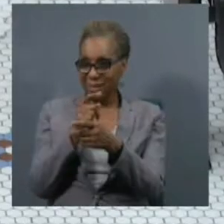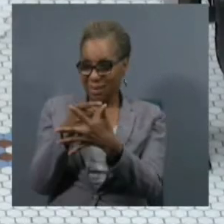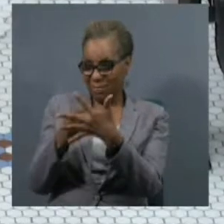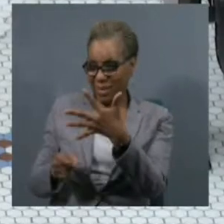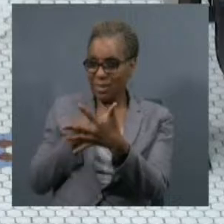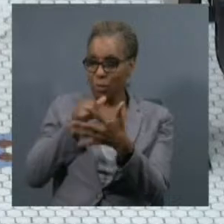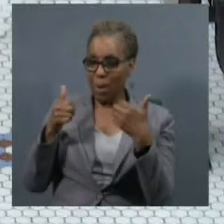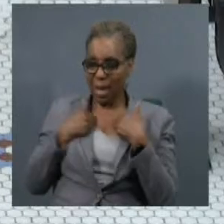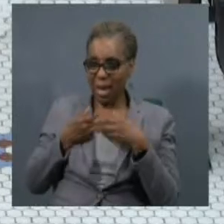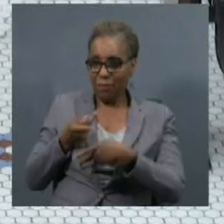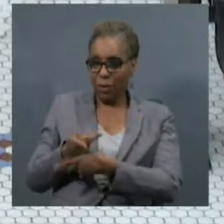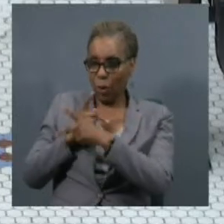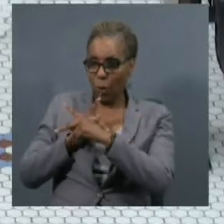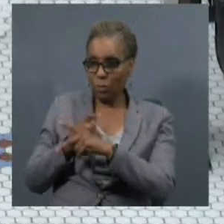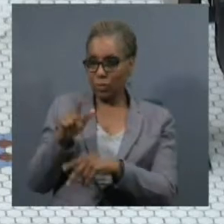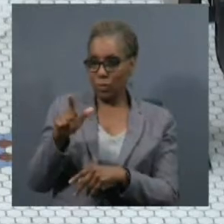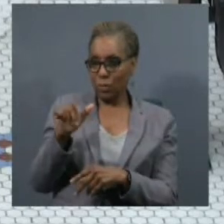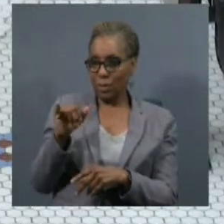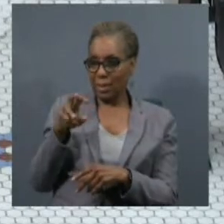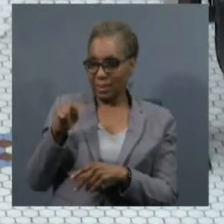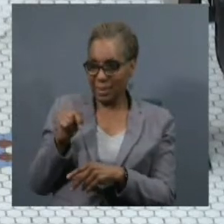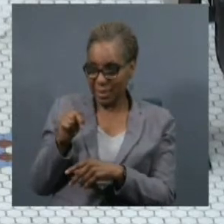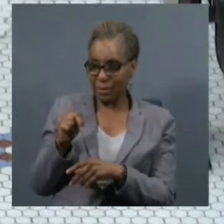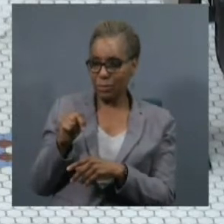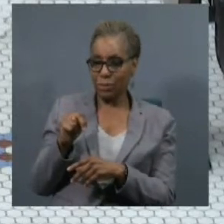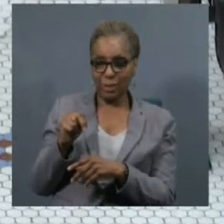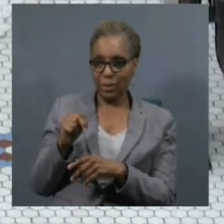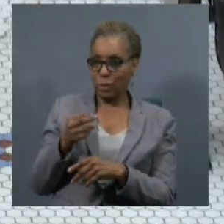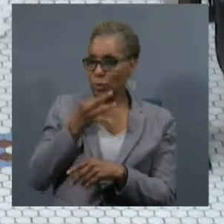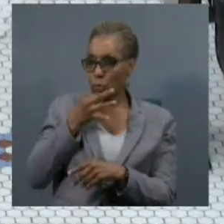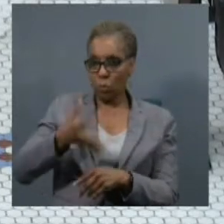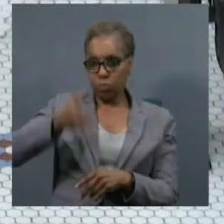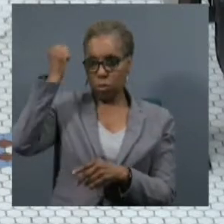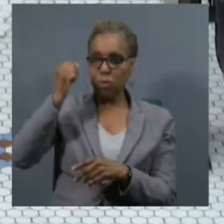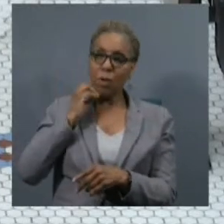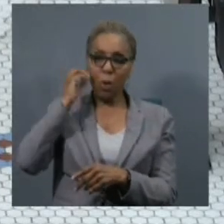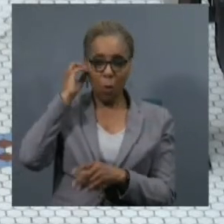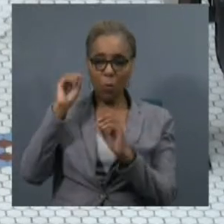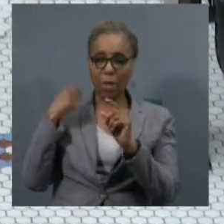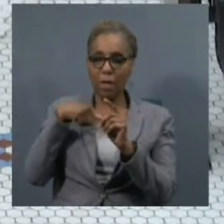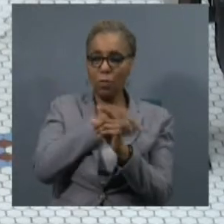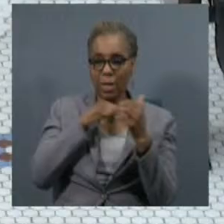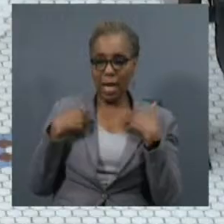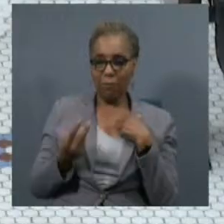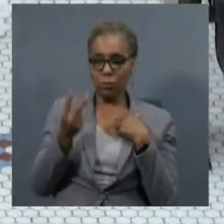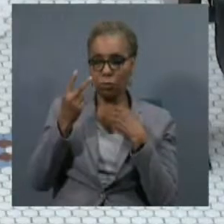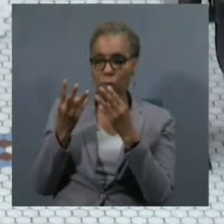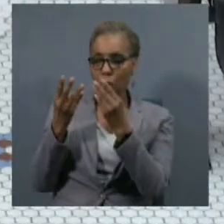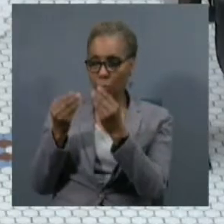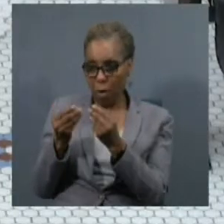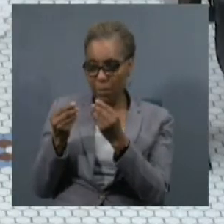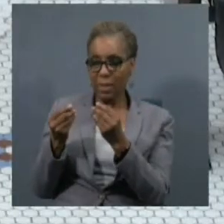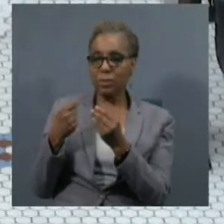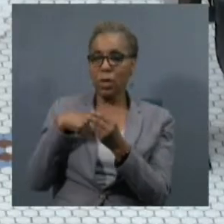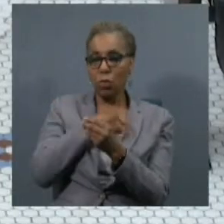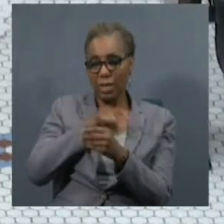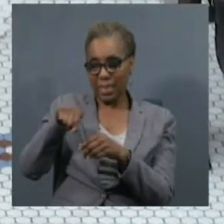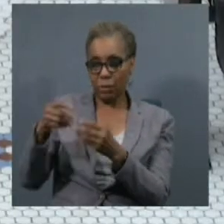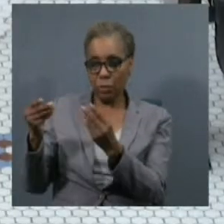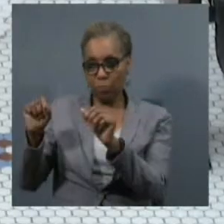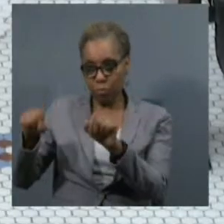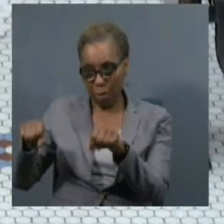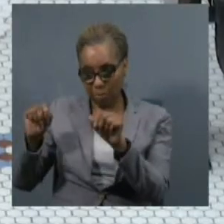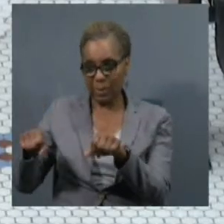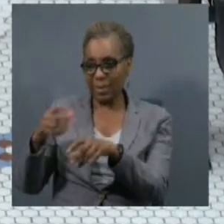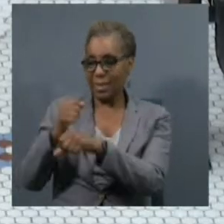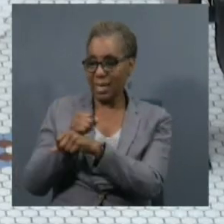that are going into foreclosure. We have a couple of properties that we really need to possibly get